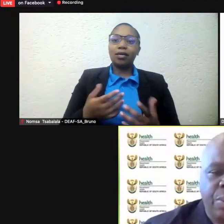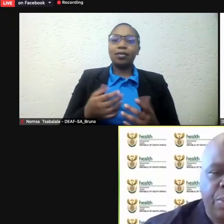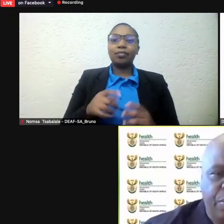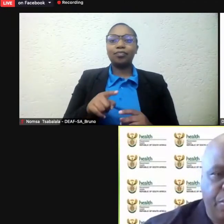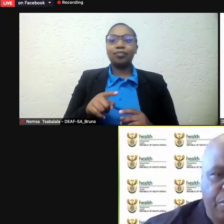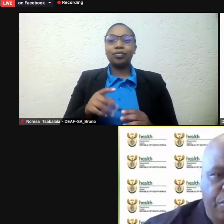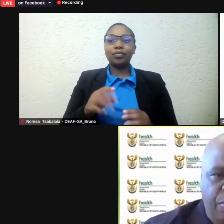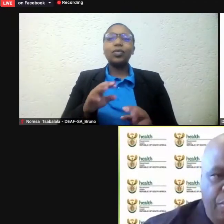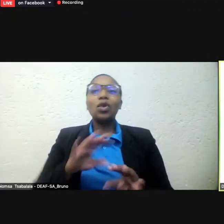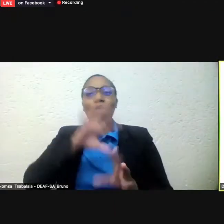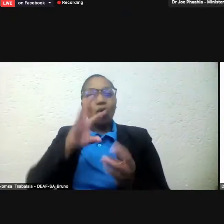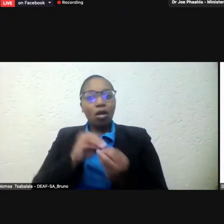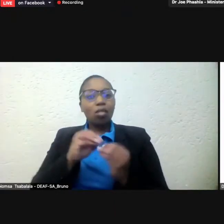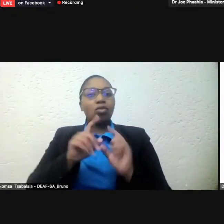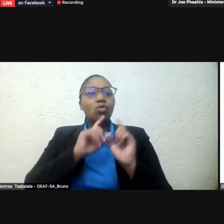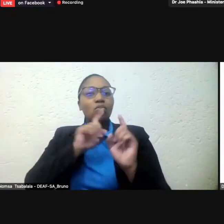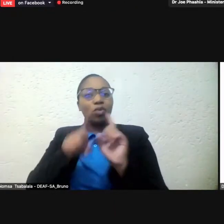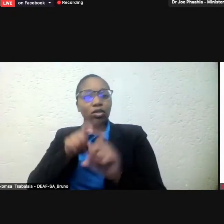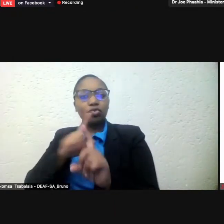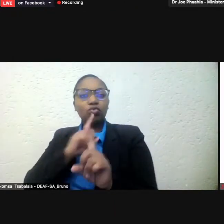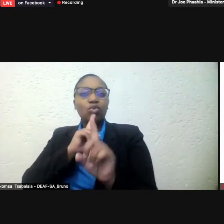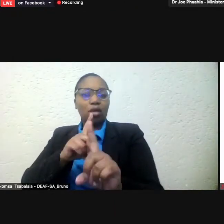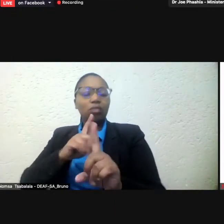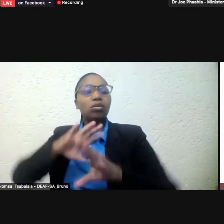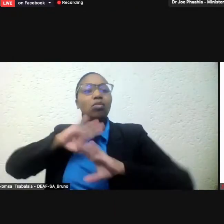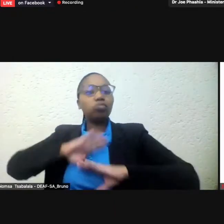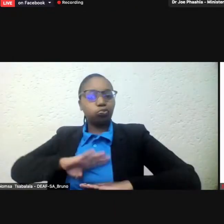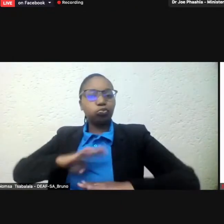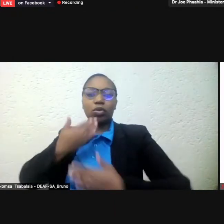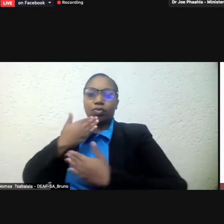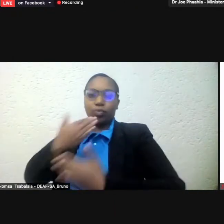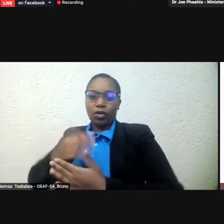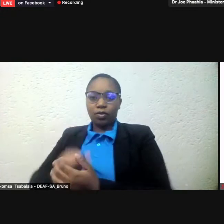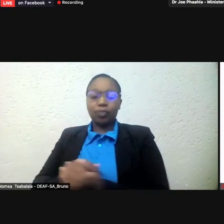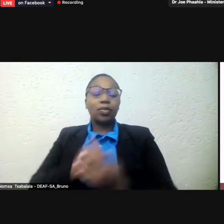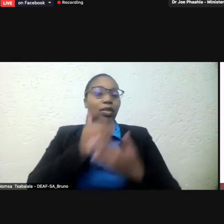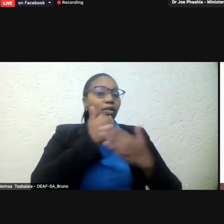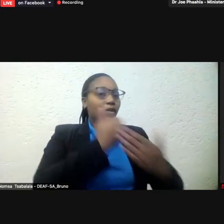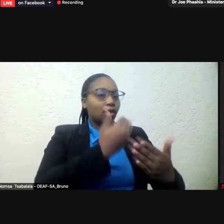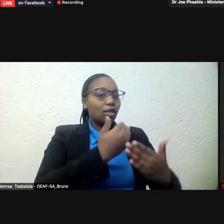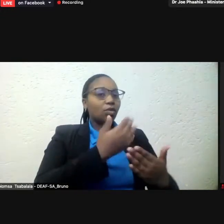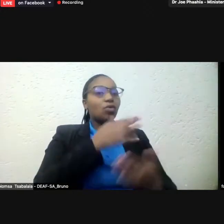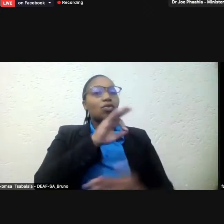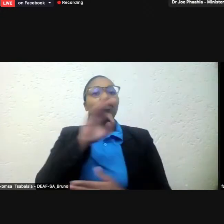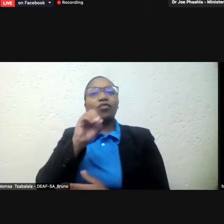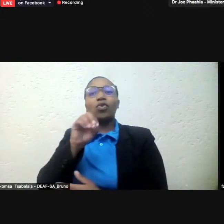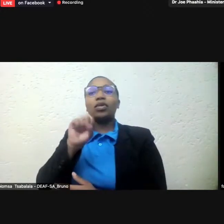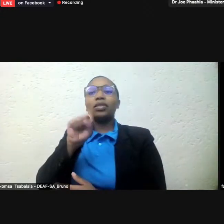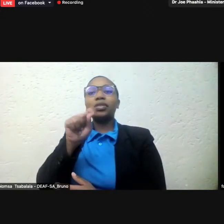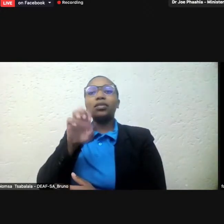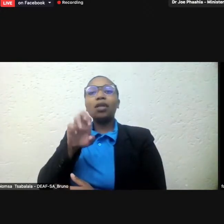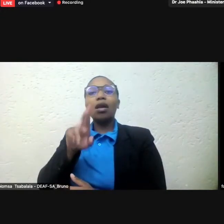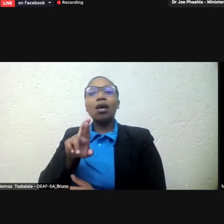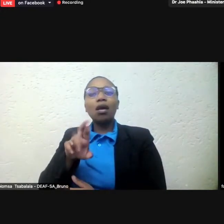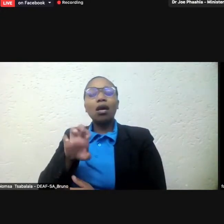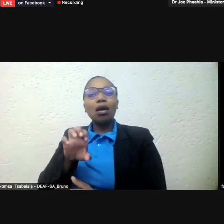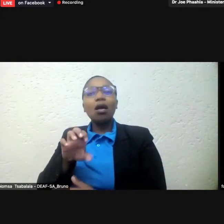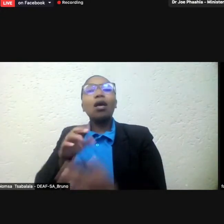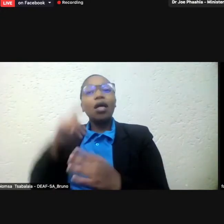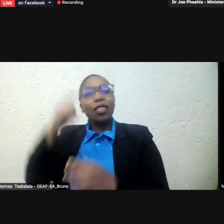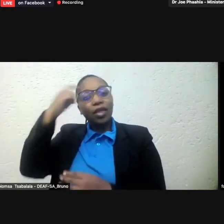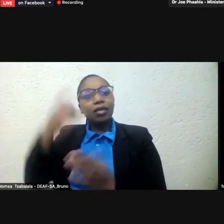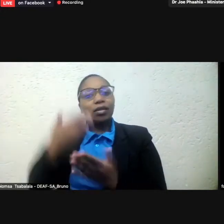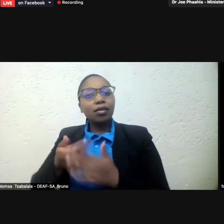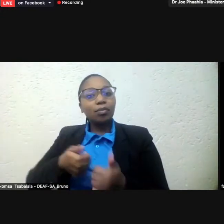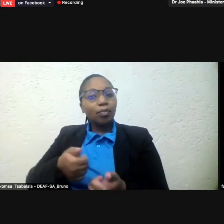you. Thank you very much, Foster. I think we can get back to you. I suspect we don't have more